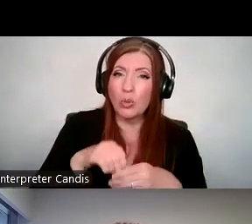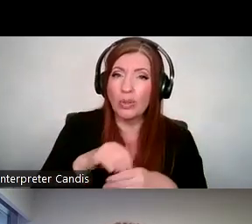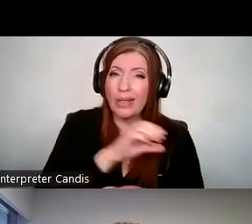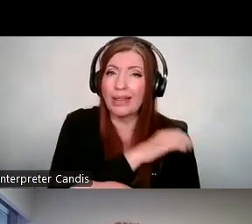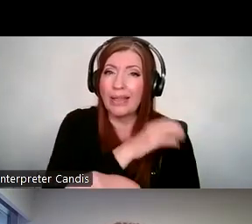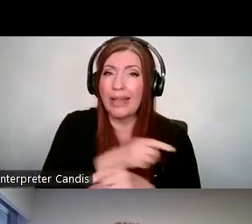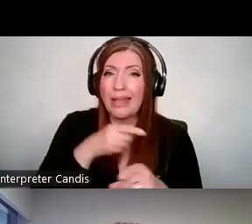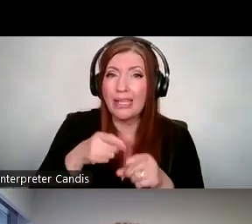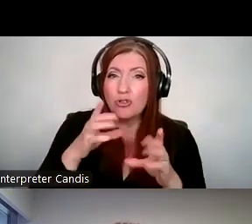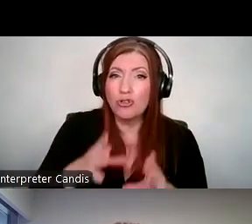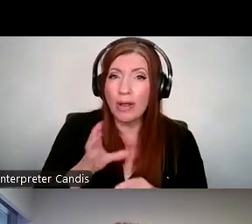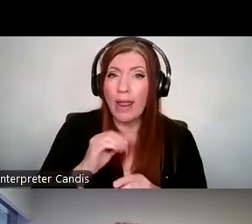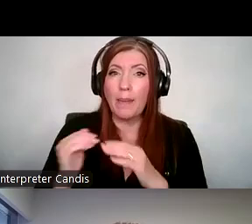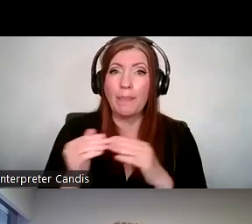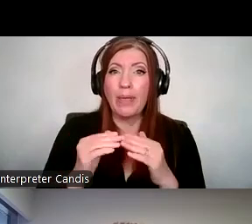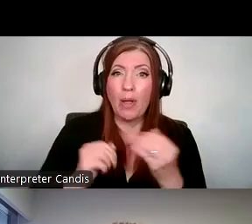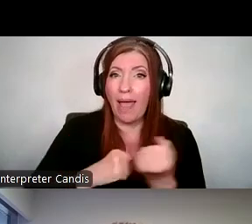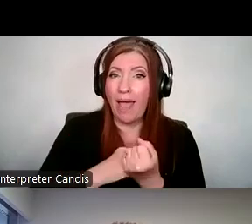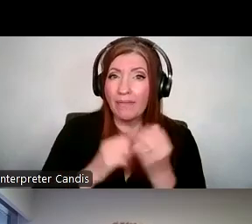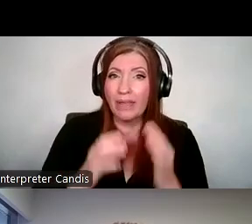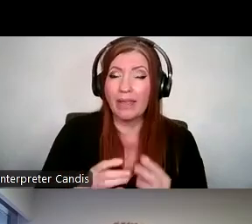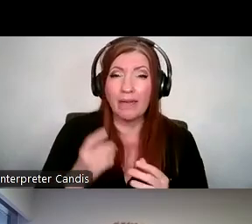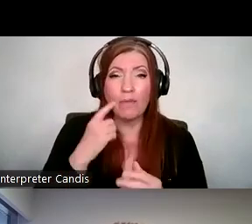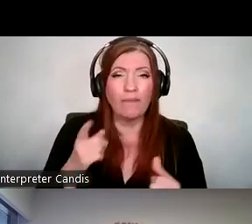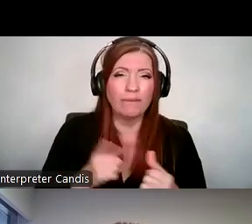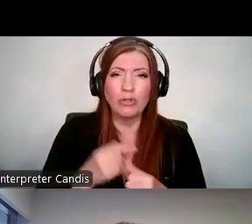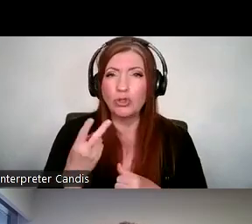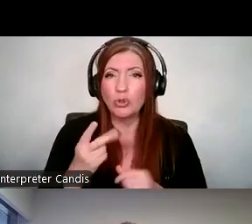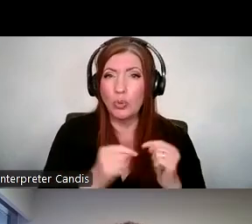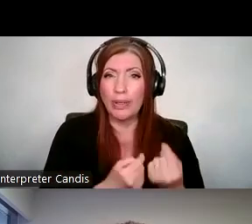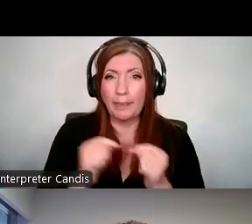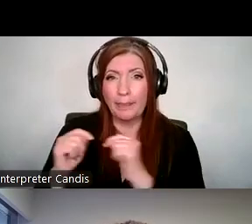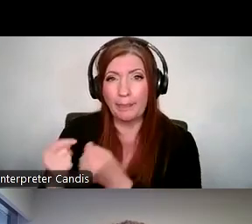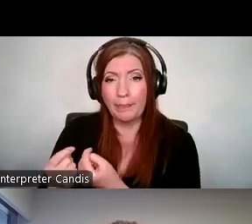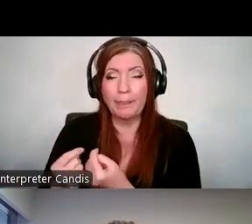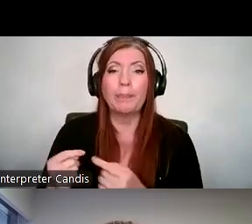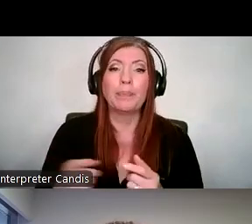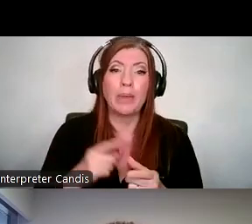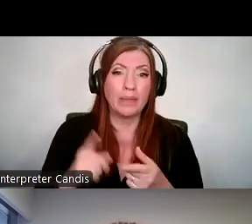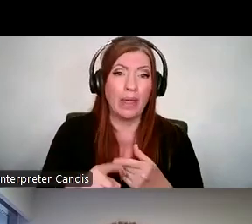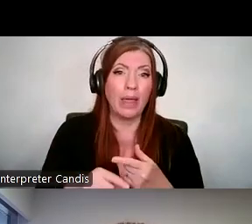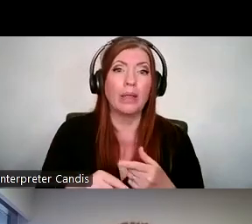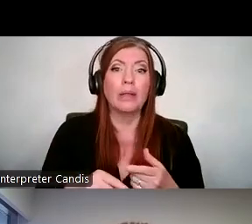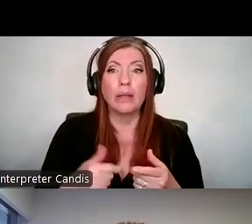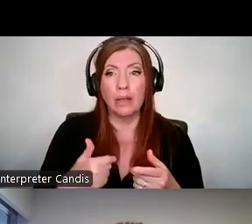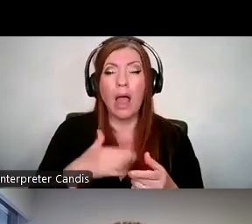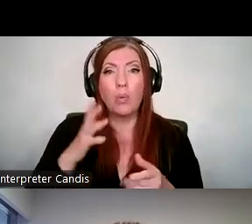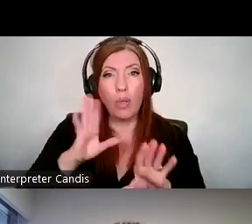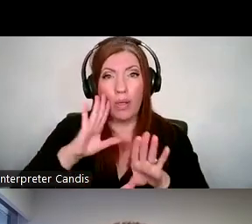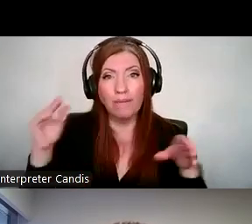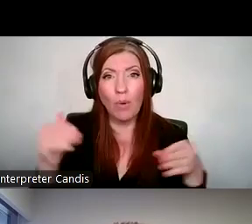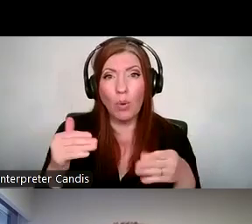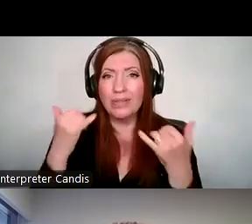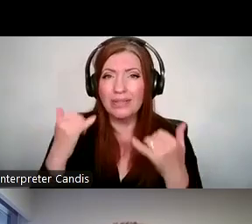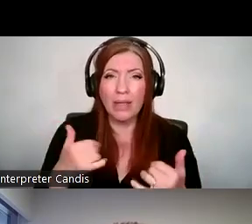and peer advocate for the first couple of teams. And then kind of what I'm going to focus on today is how